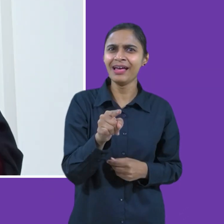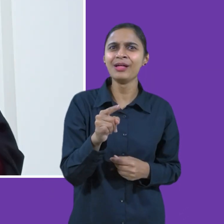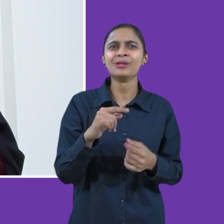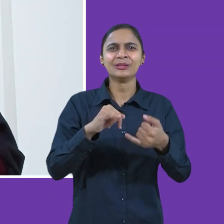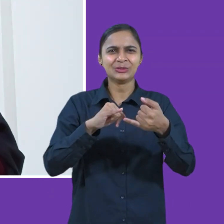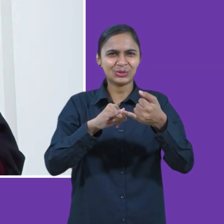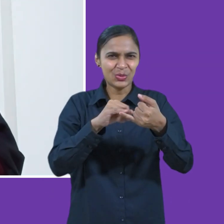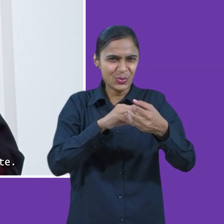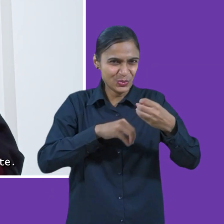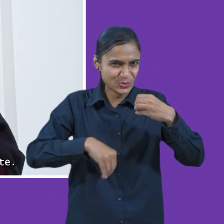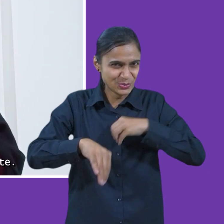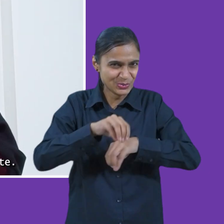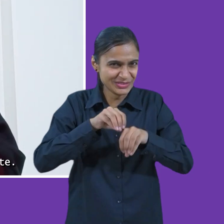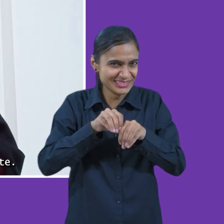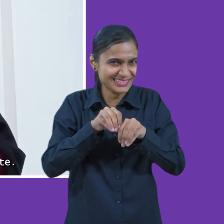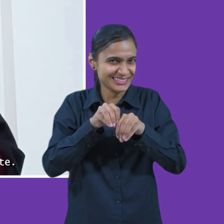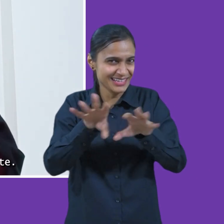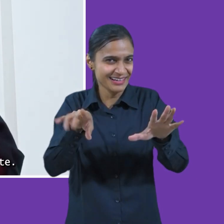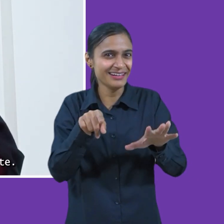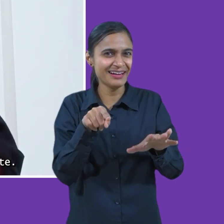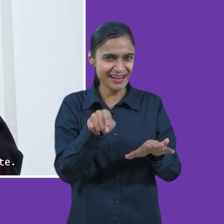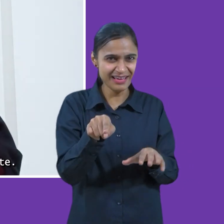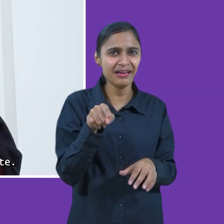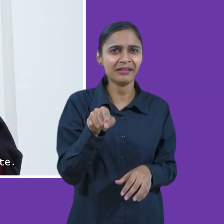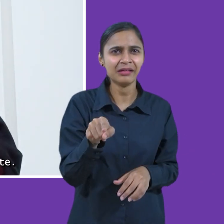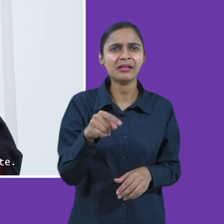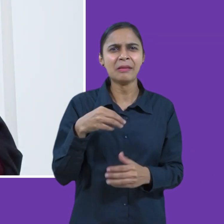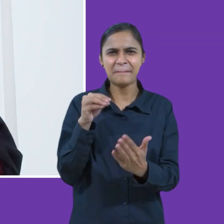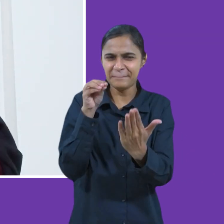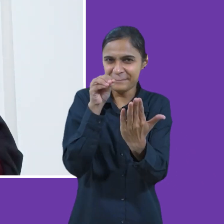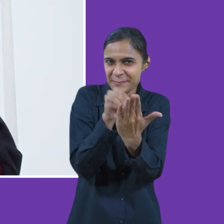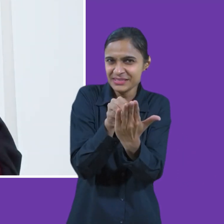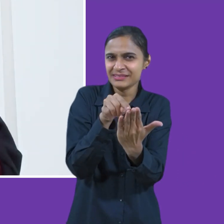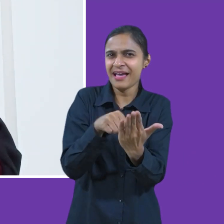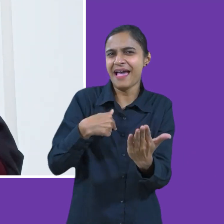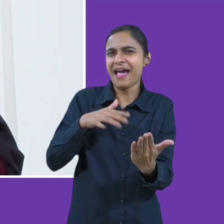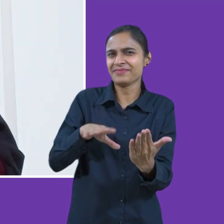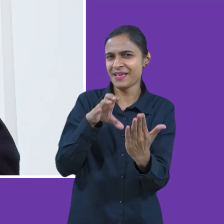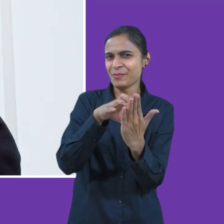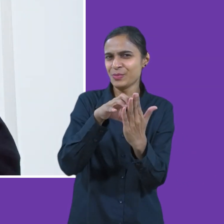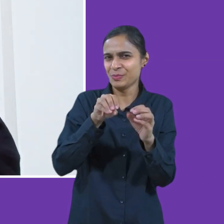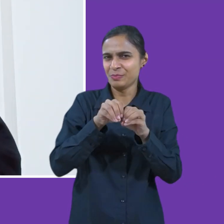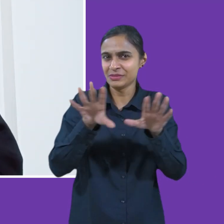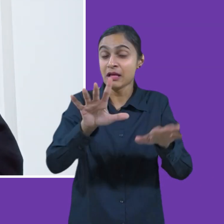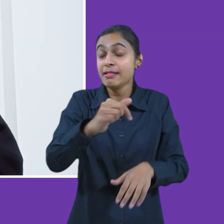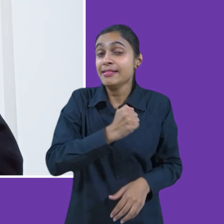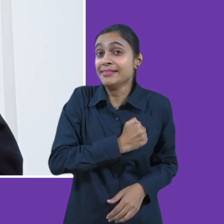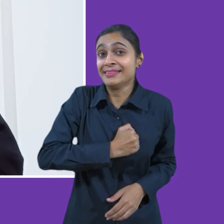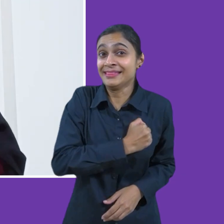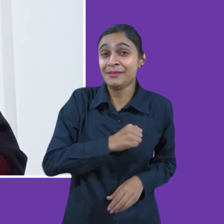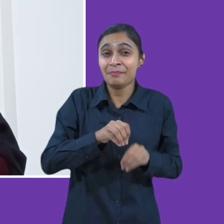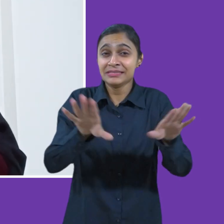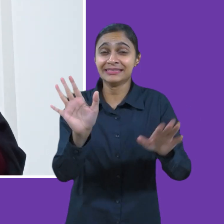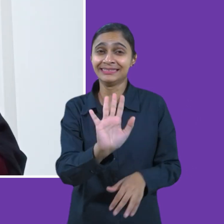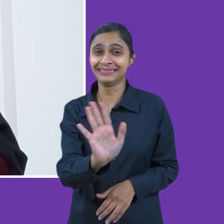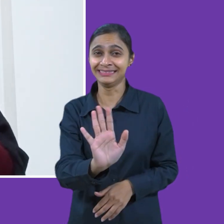to add on to that particular thing, like we have also posted a blog post on it in our support network.